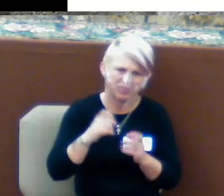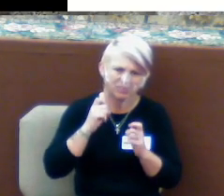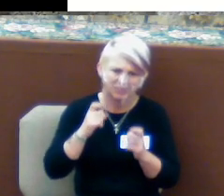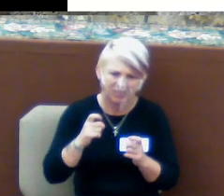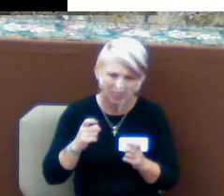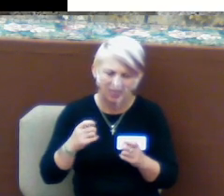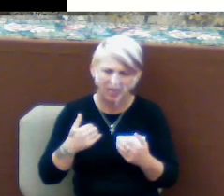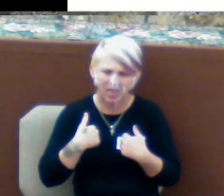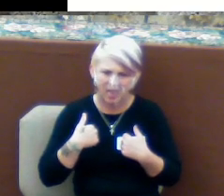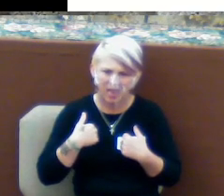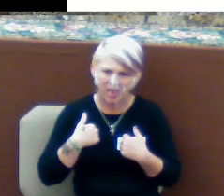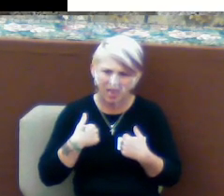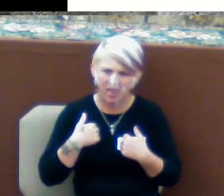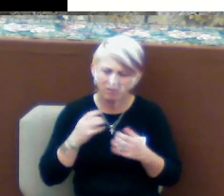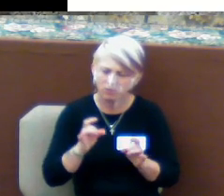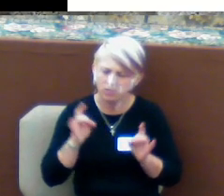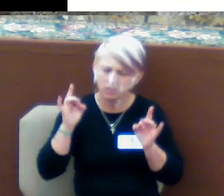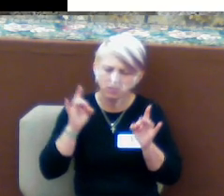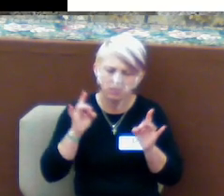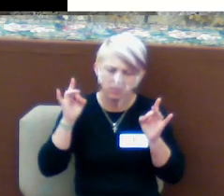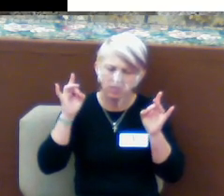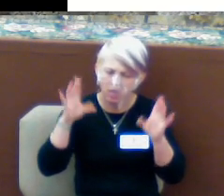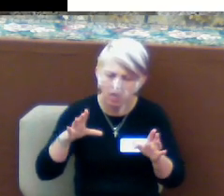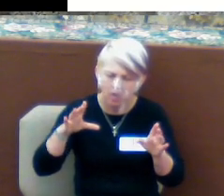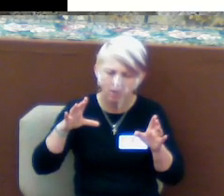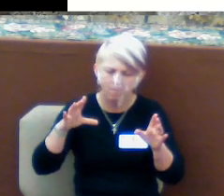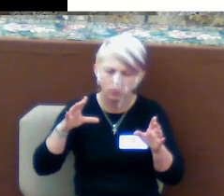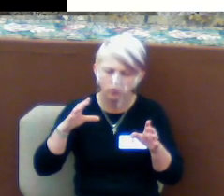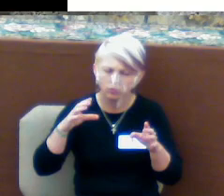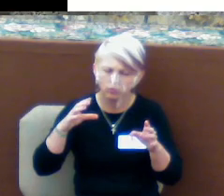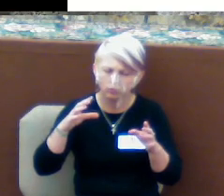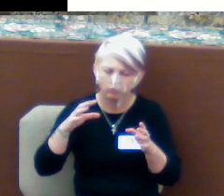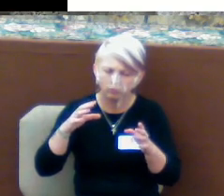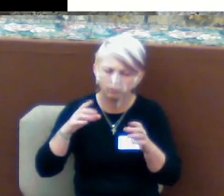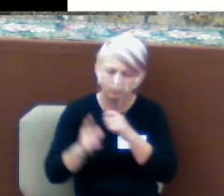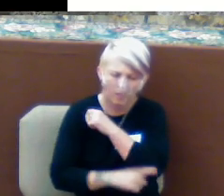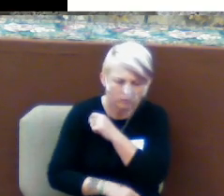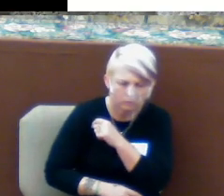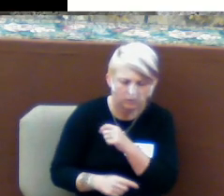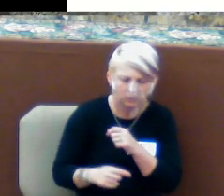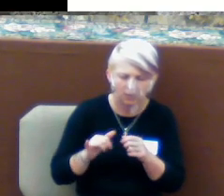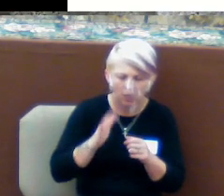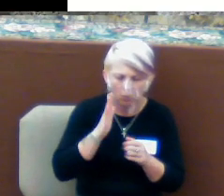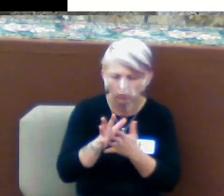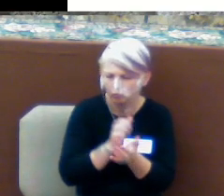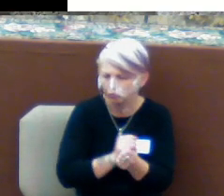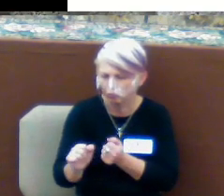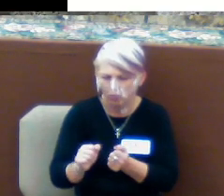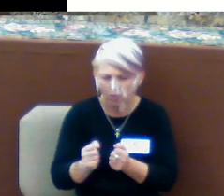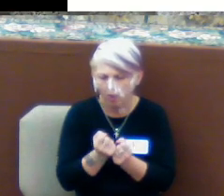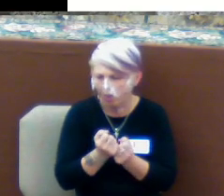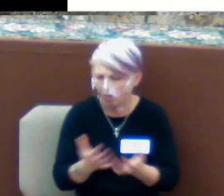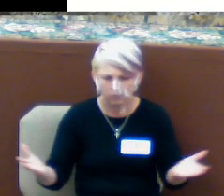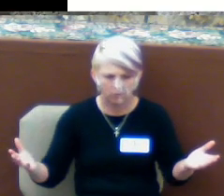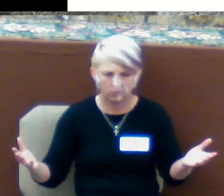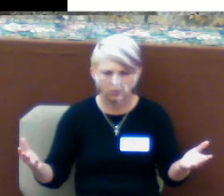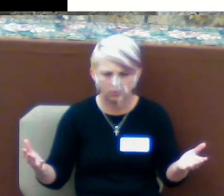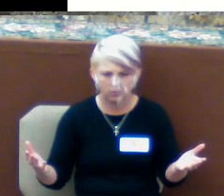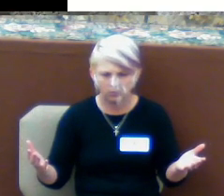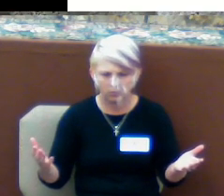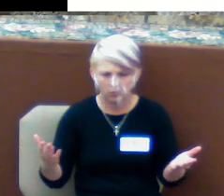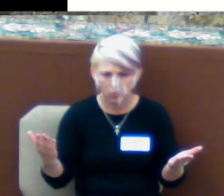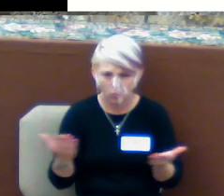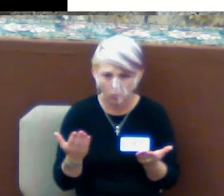it our tornadic winds and life-threatening lightning that destroys everything. What is